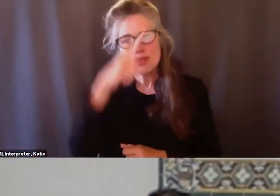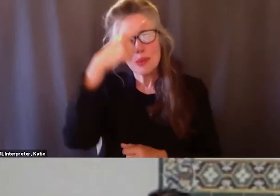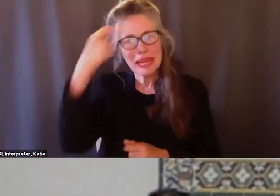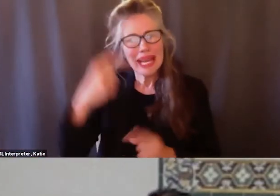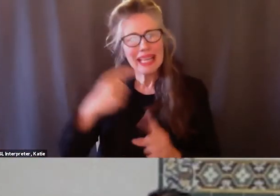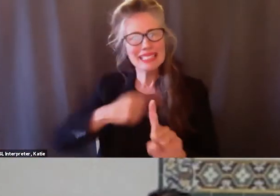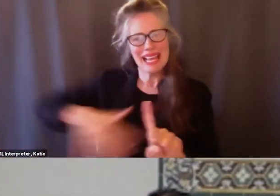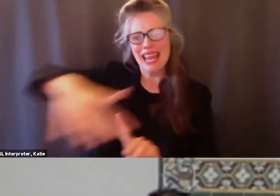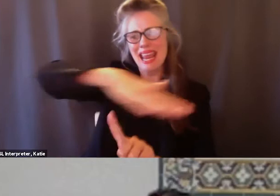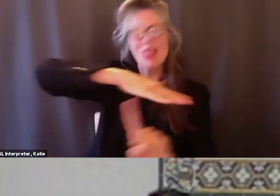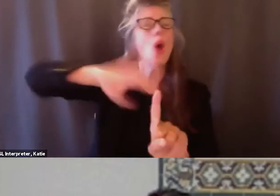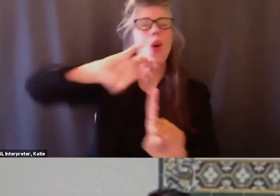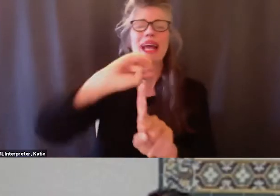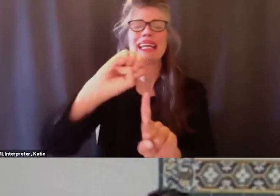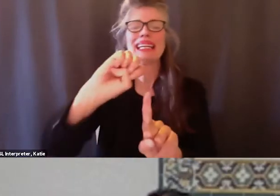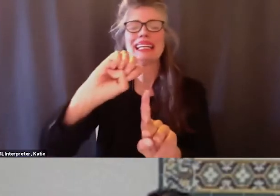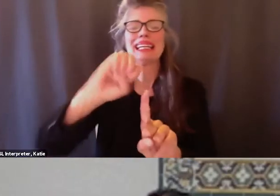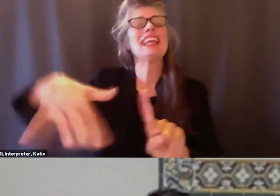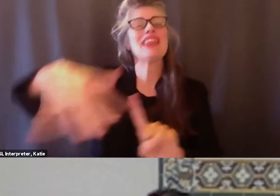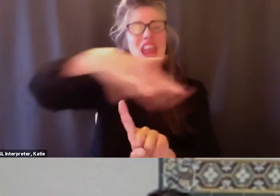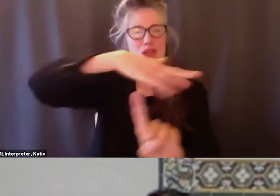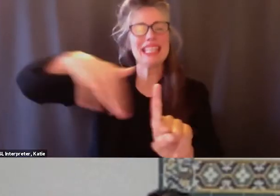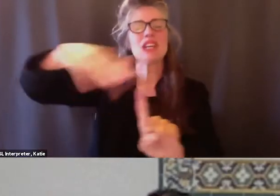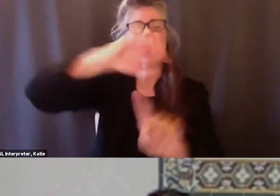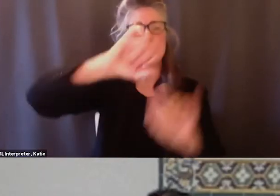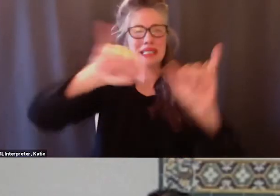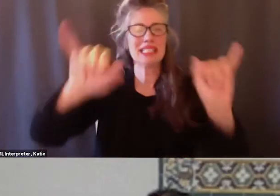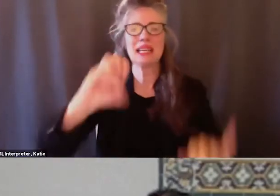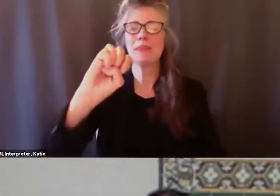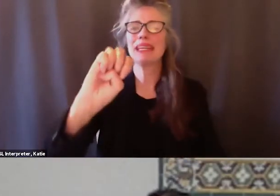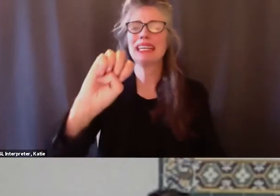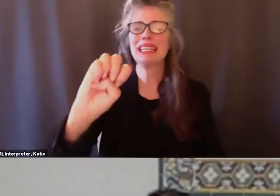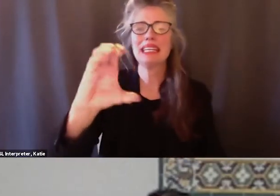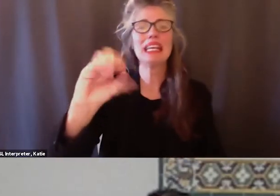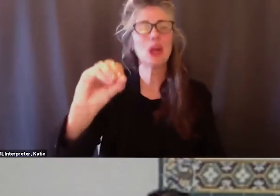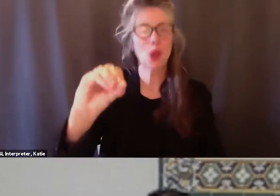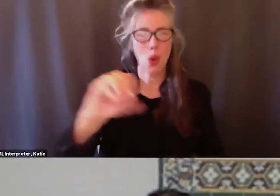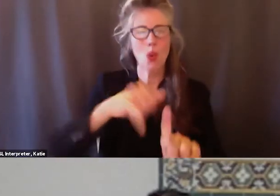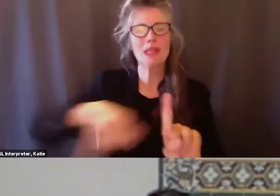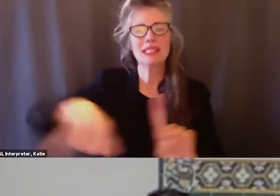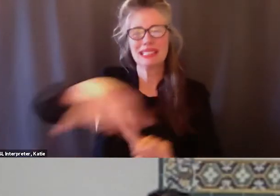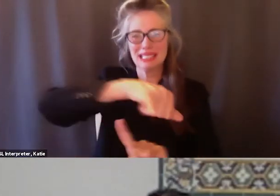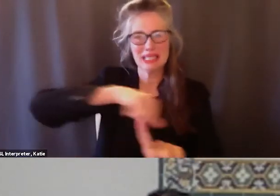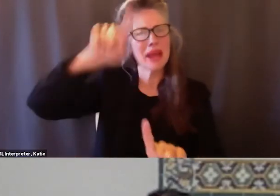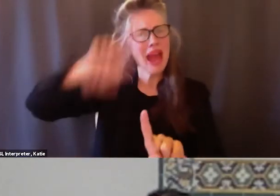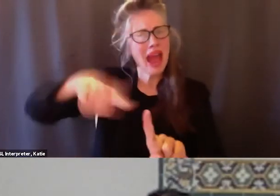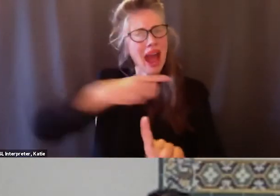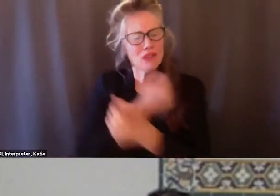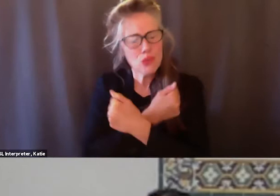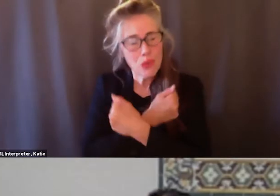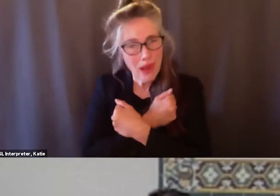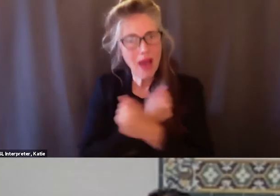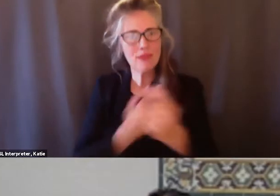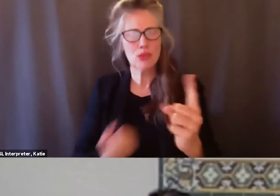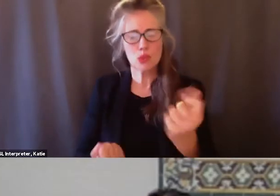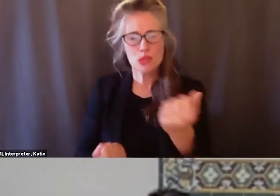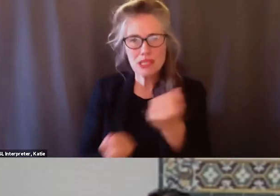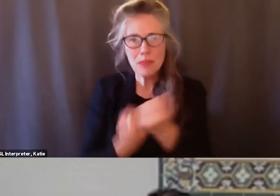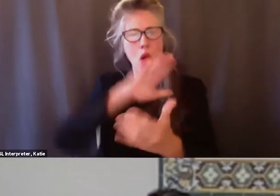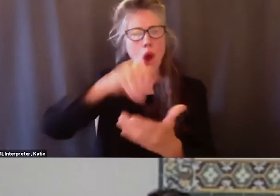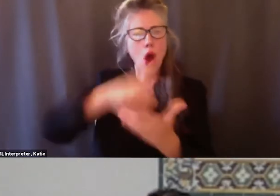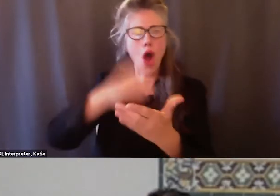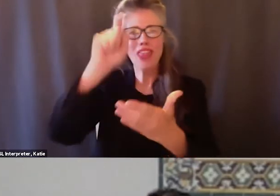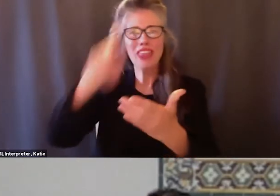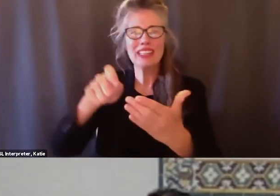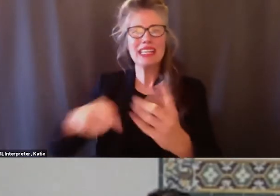ecosystem, and we have to be willing to be ready to love that, so therefore we can be able to support them where they are and all their needs that